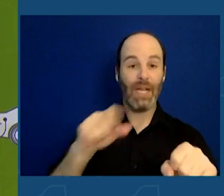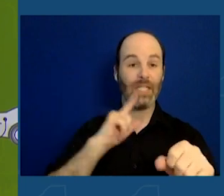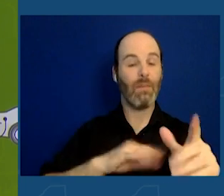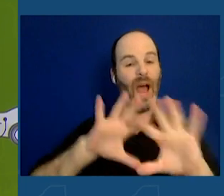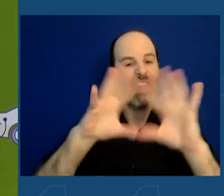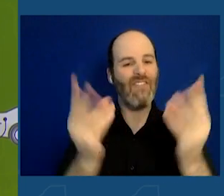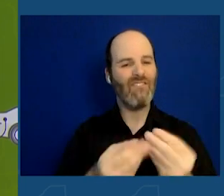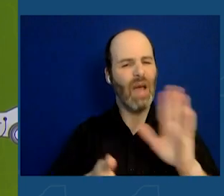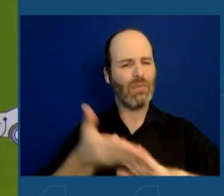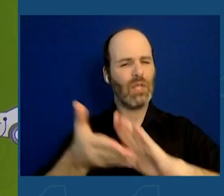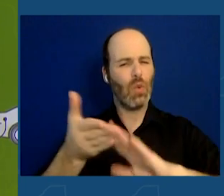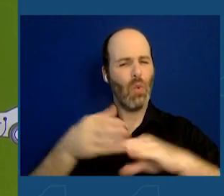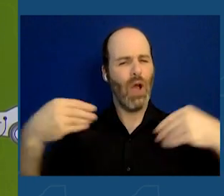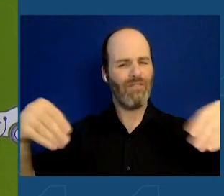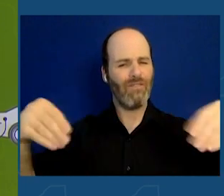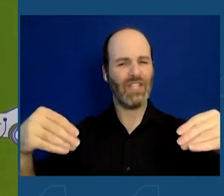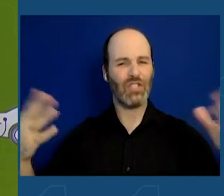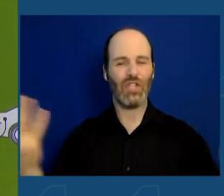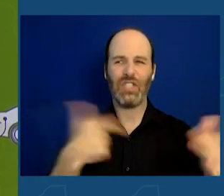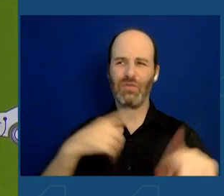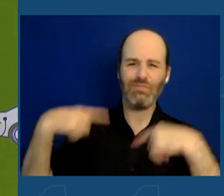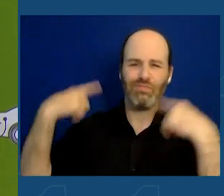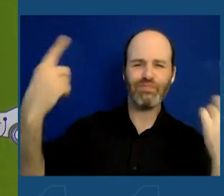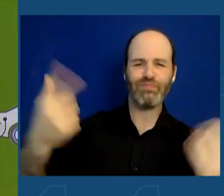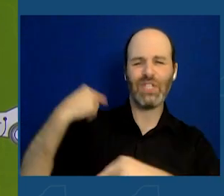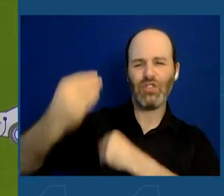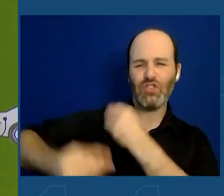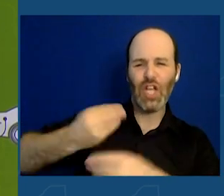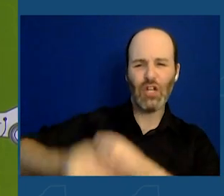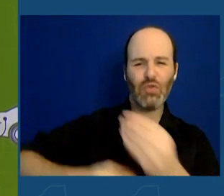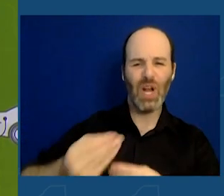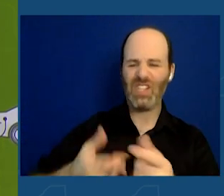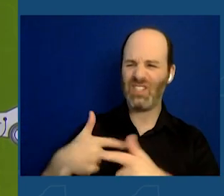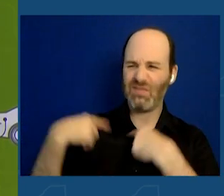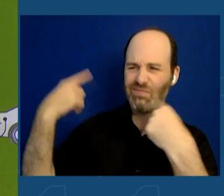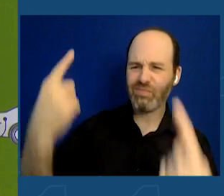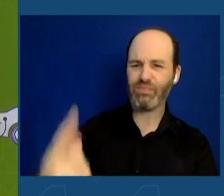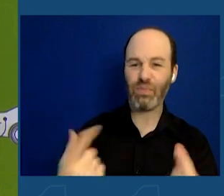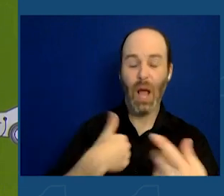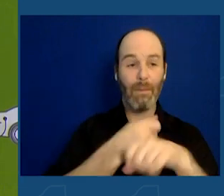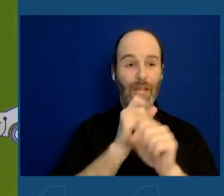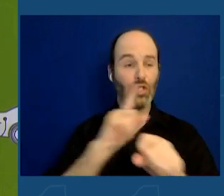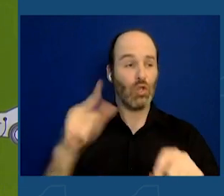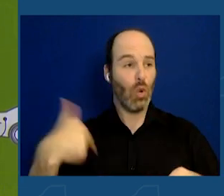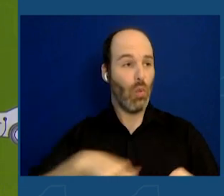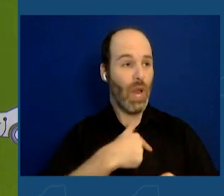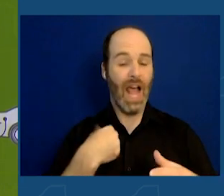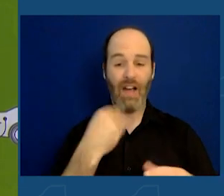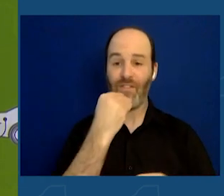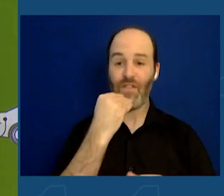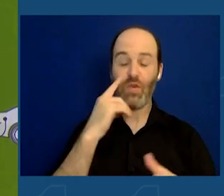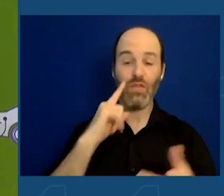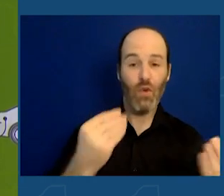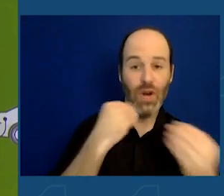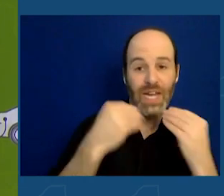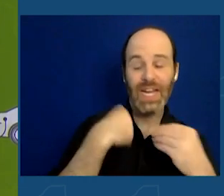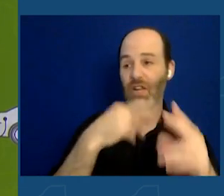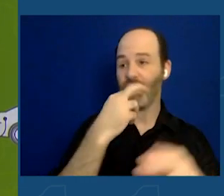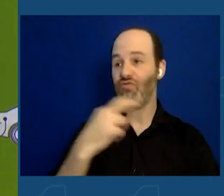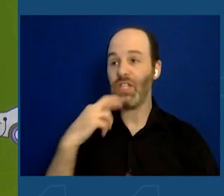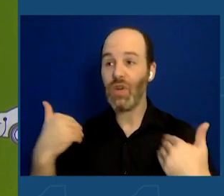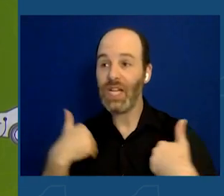here for generations, and really just making sure we have food to eat, that our restaurants have what they need, that our bodegas